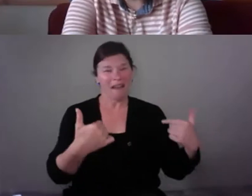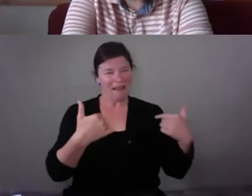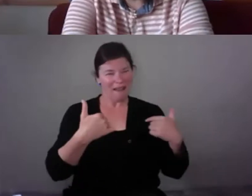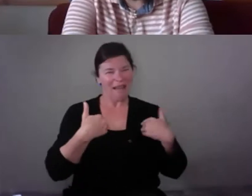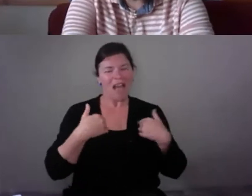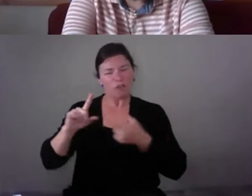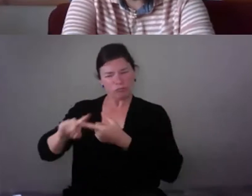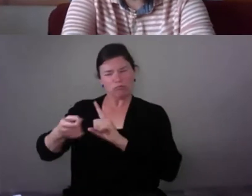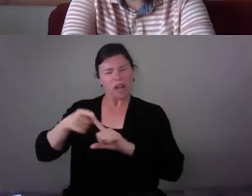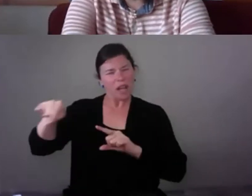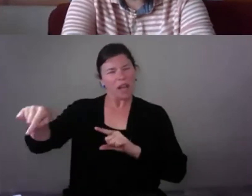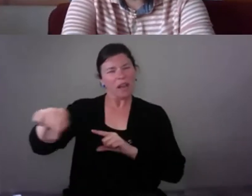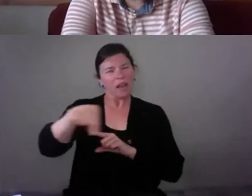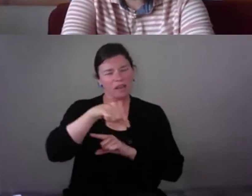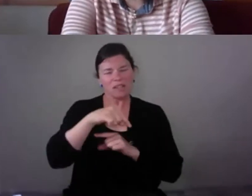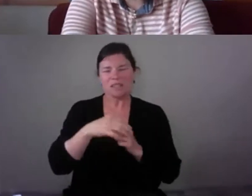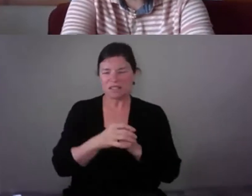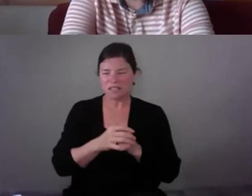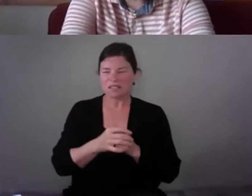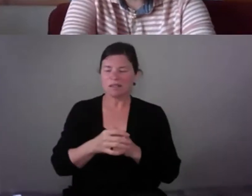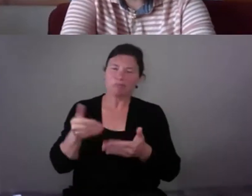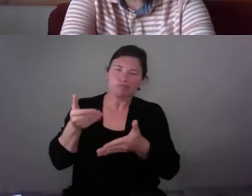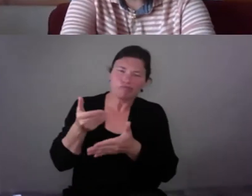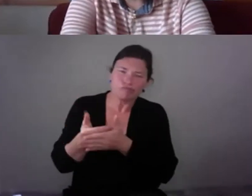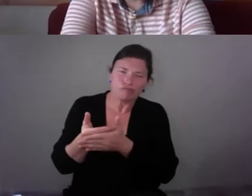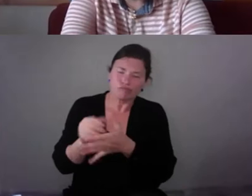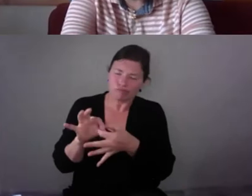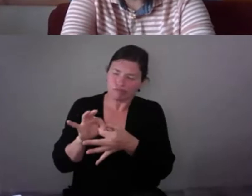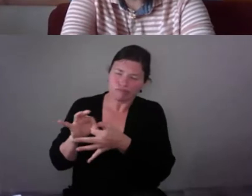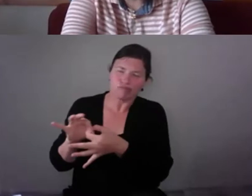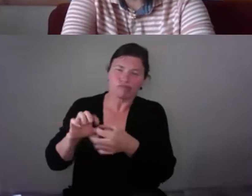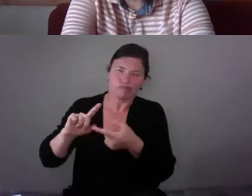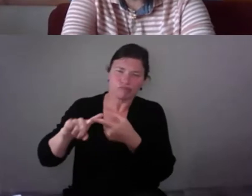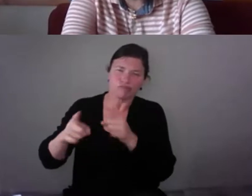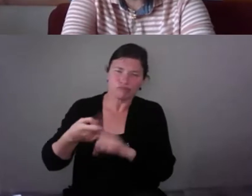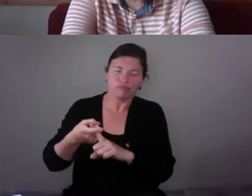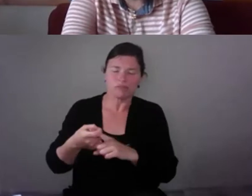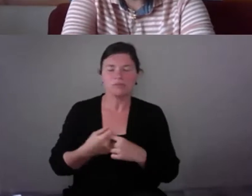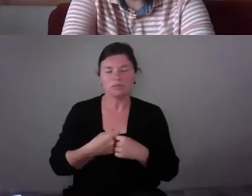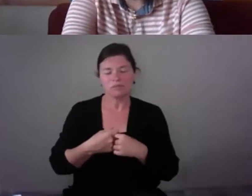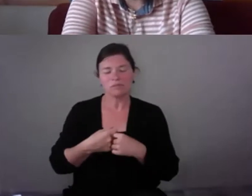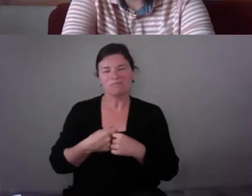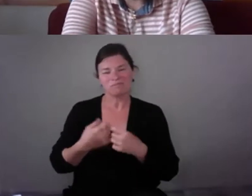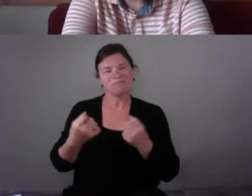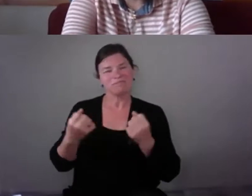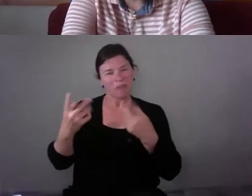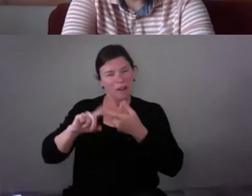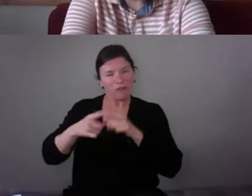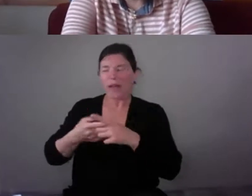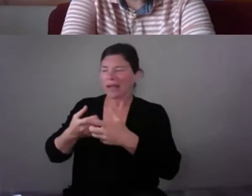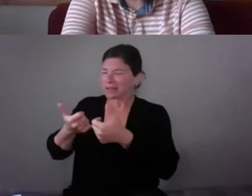that I am very social, and I do have a lot of friends that I talk to and text,